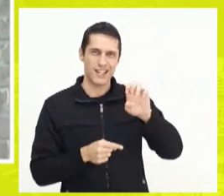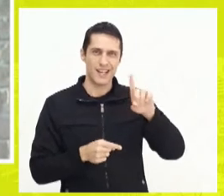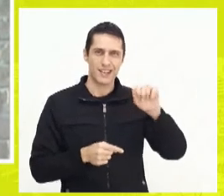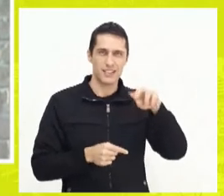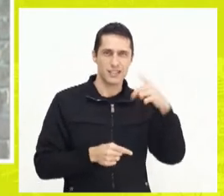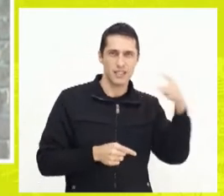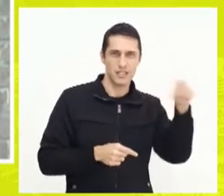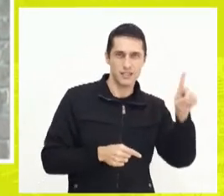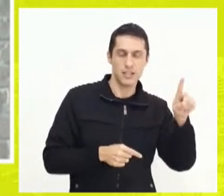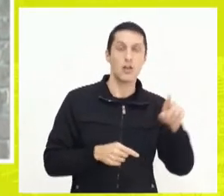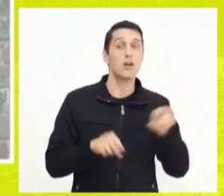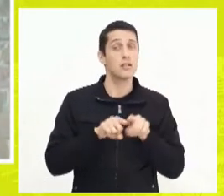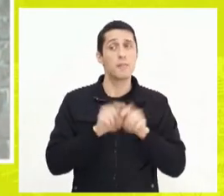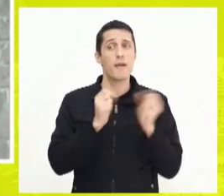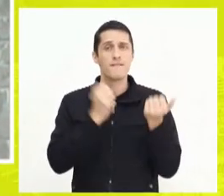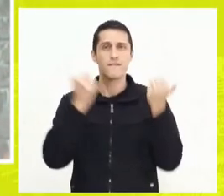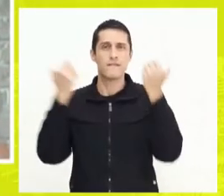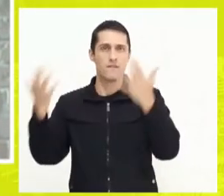institutions